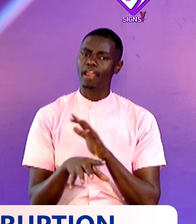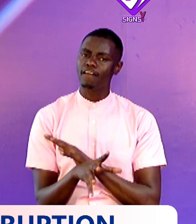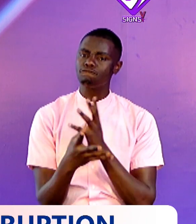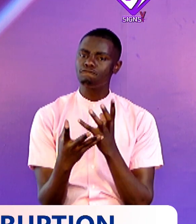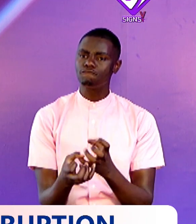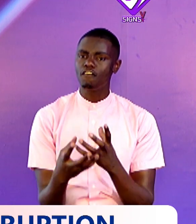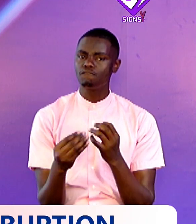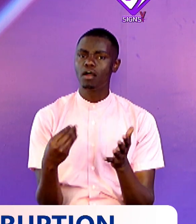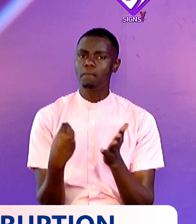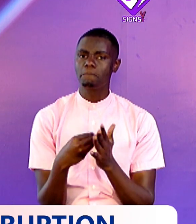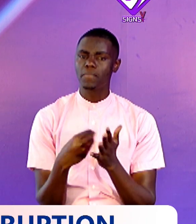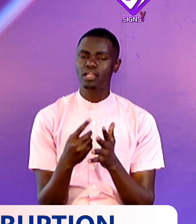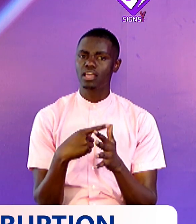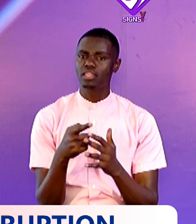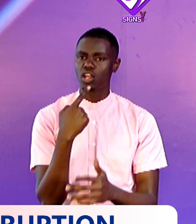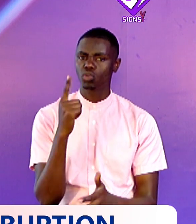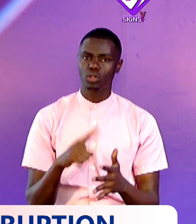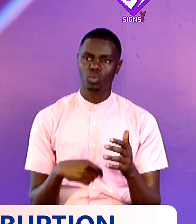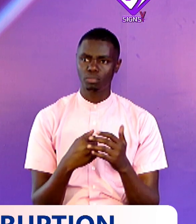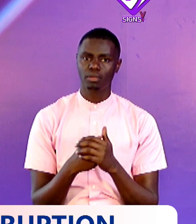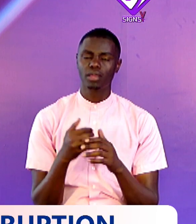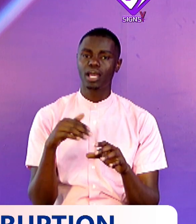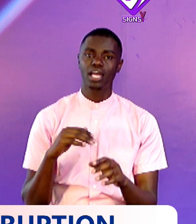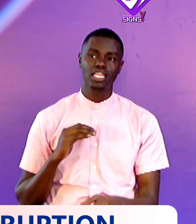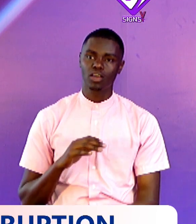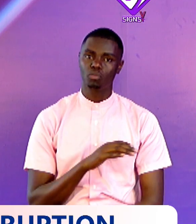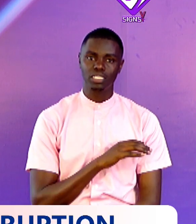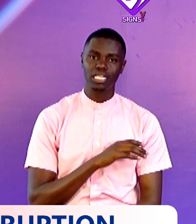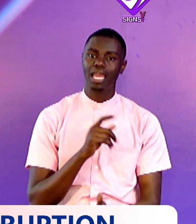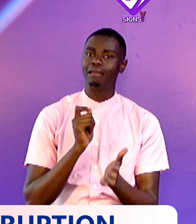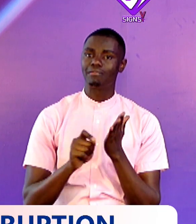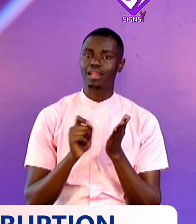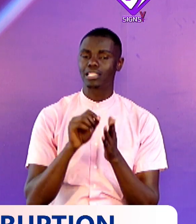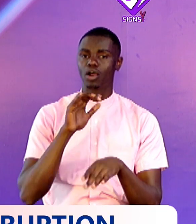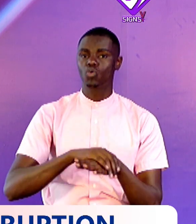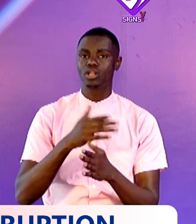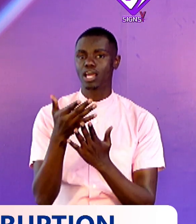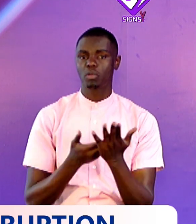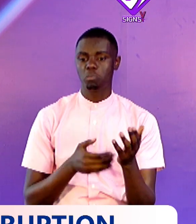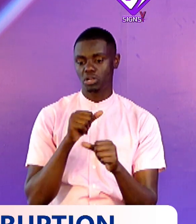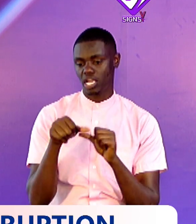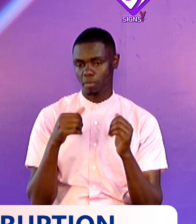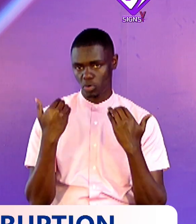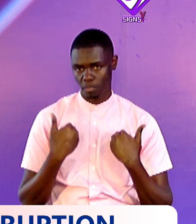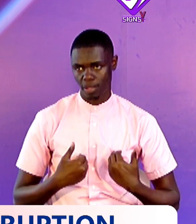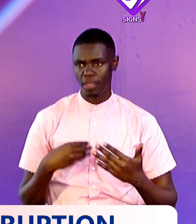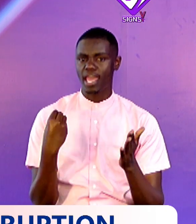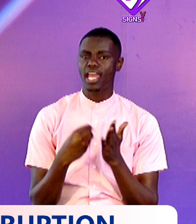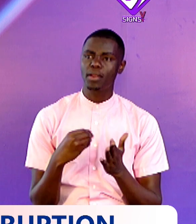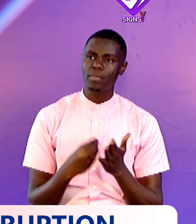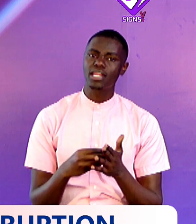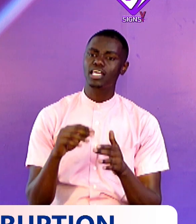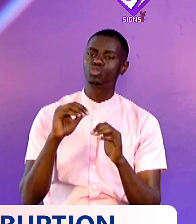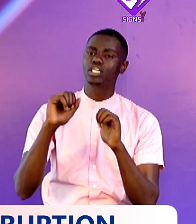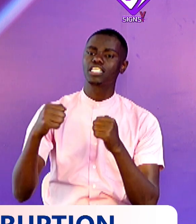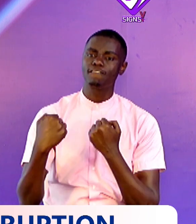ya Kenya, na kuja na kuambia in the committee, write a good report about me. And money that was supposed to